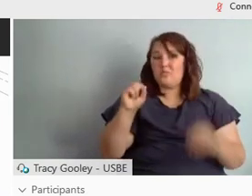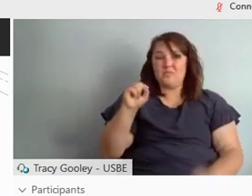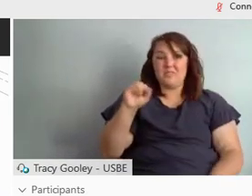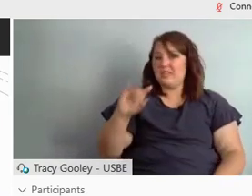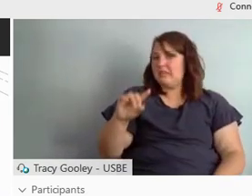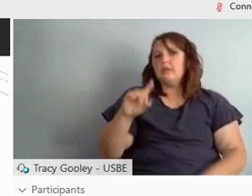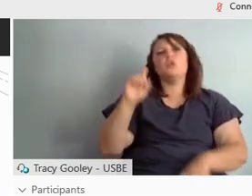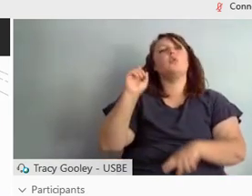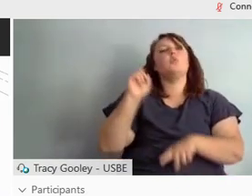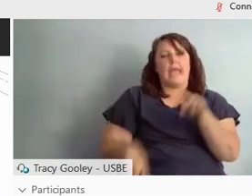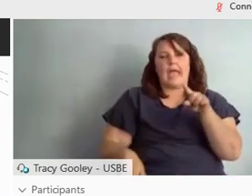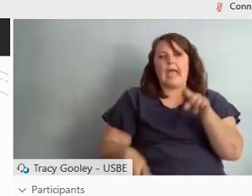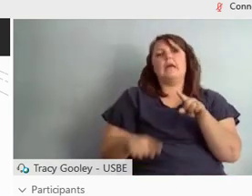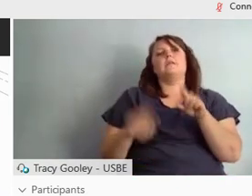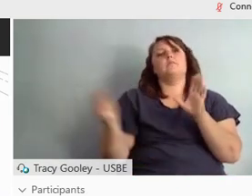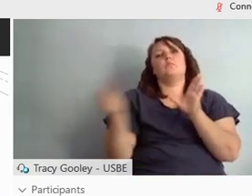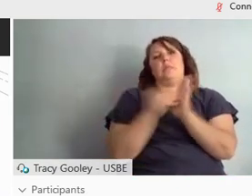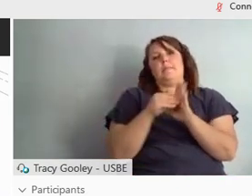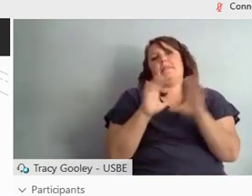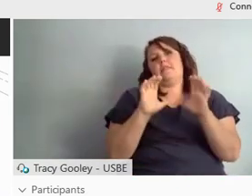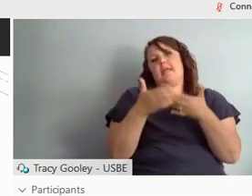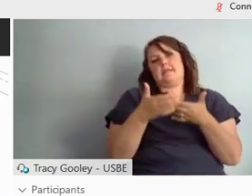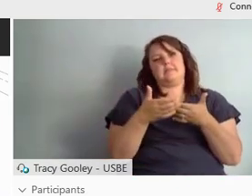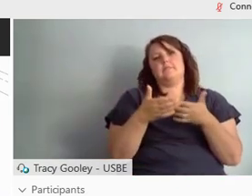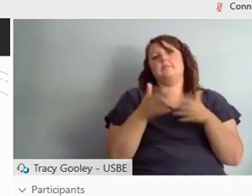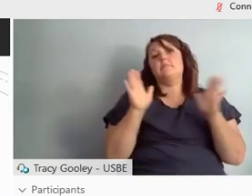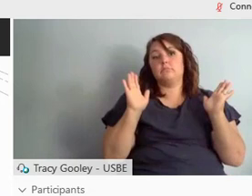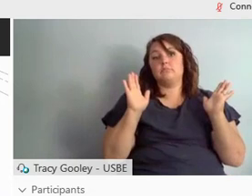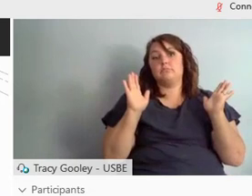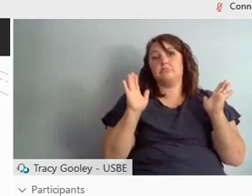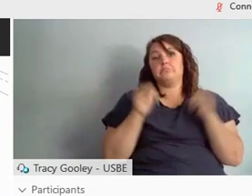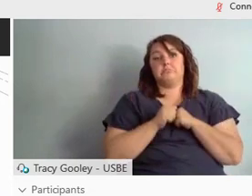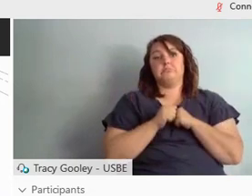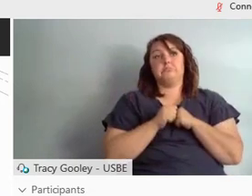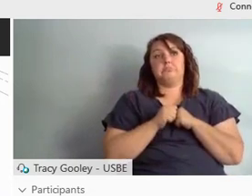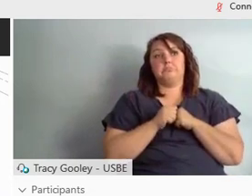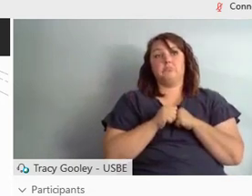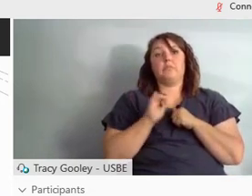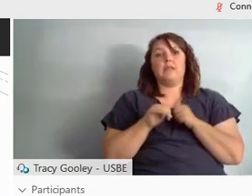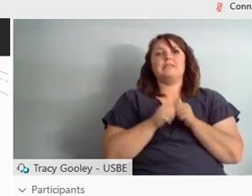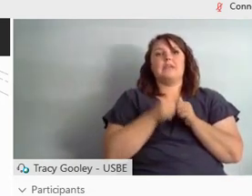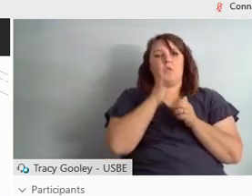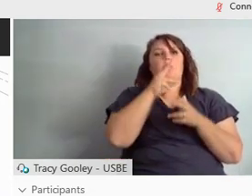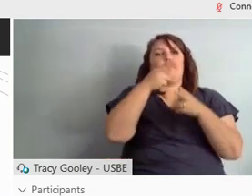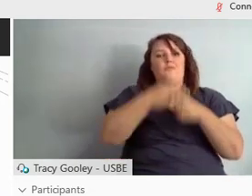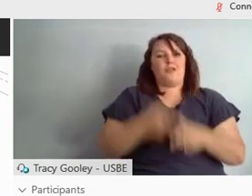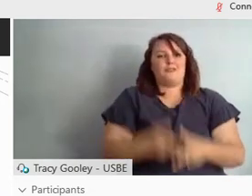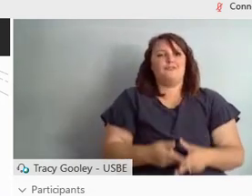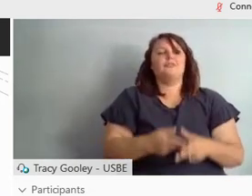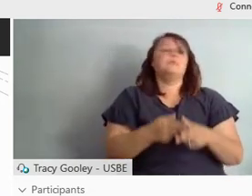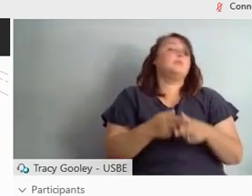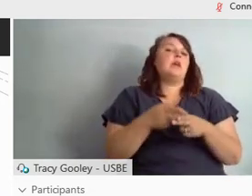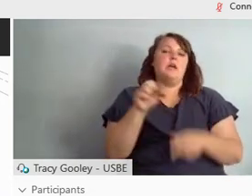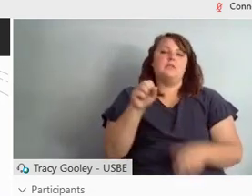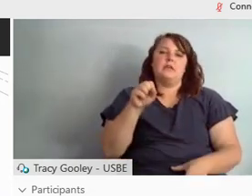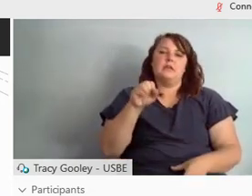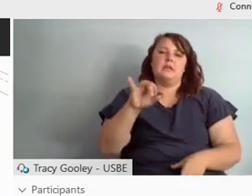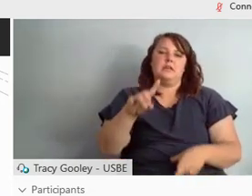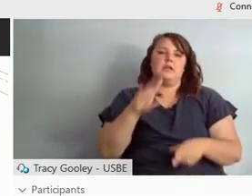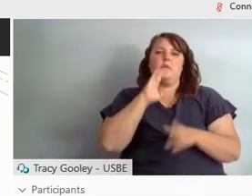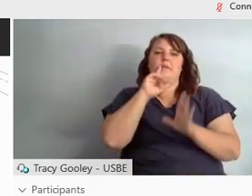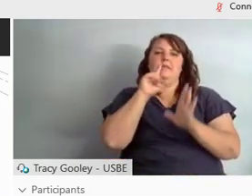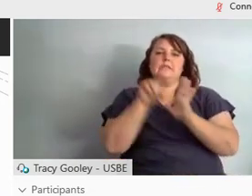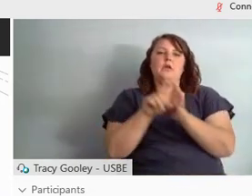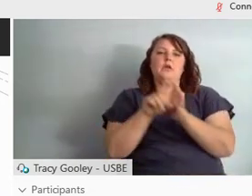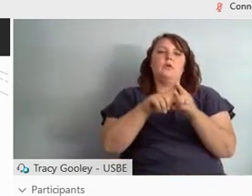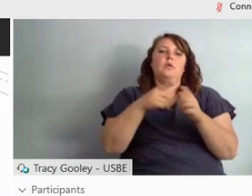child, you will not be able to roster them. That is how they're going to be rostered. The SSIDs are